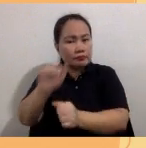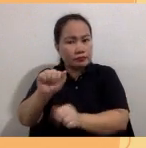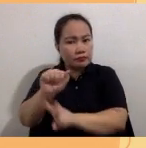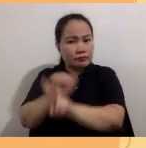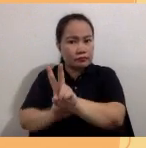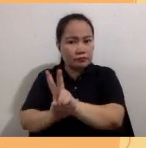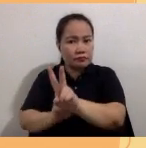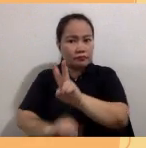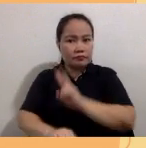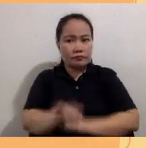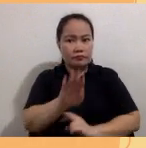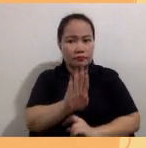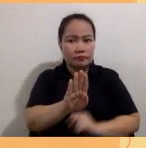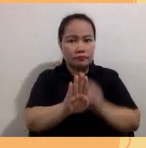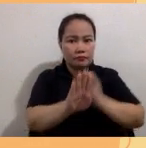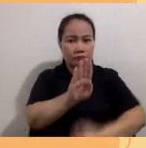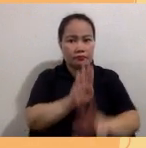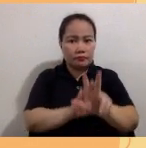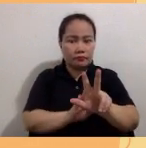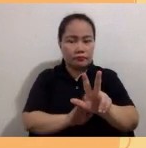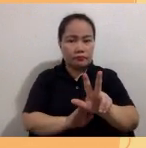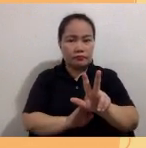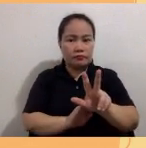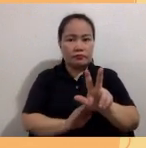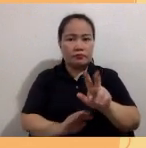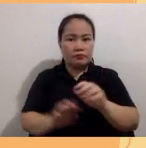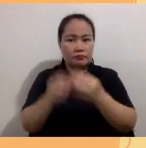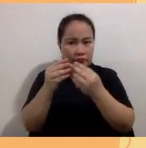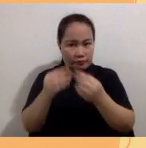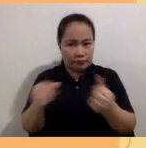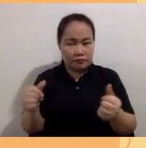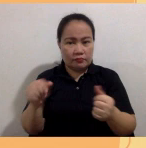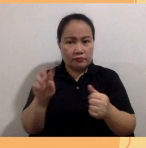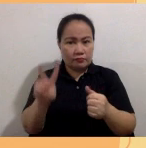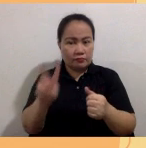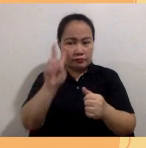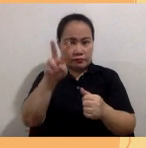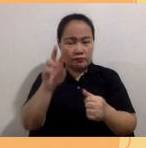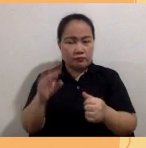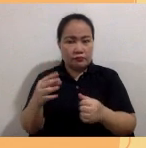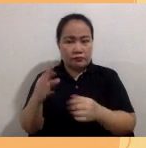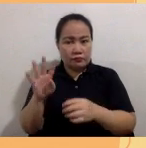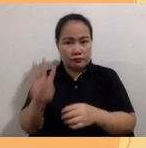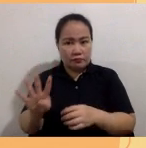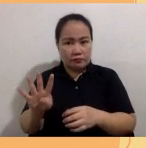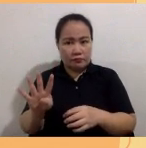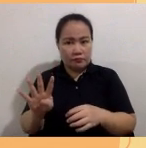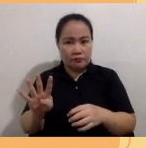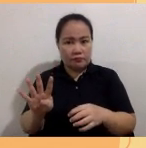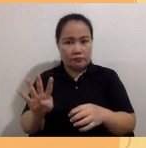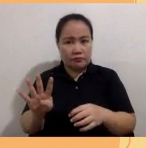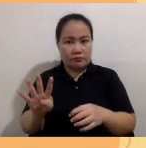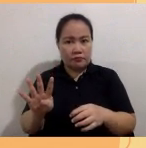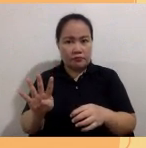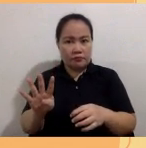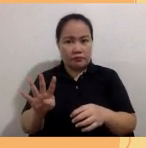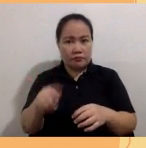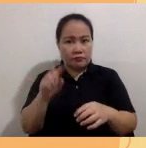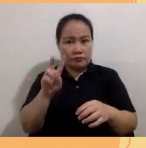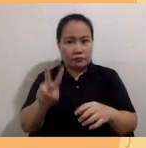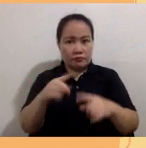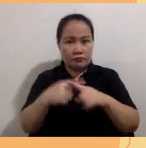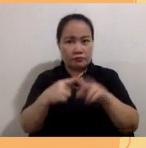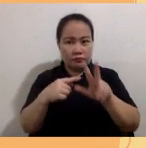2. Our b is 3. So, let us simplify 2 squared, that is 4. Let